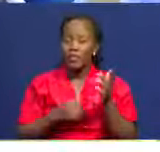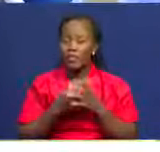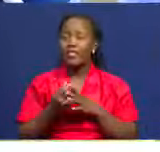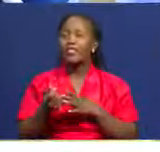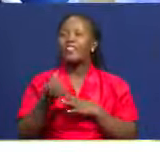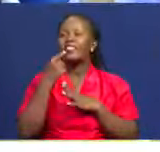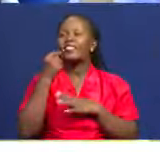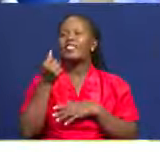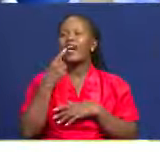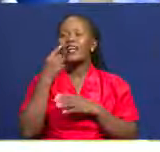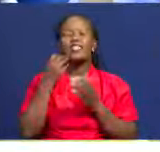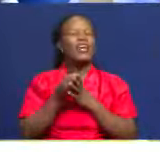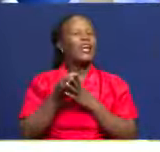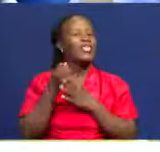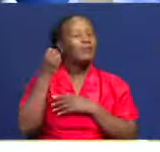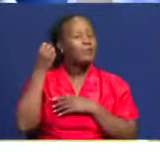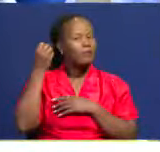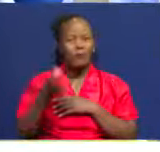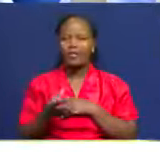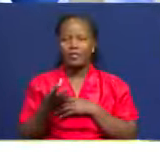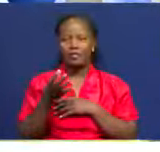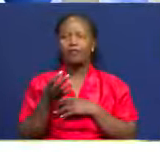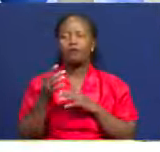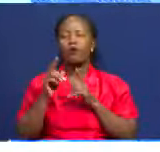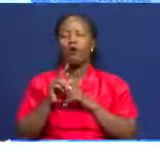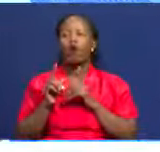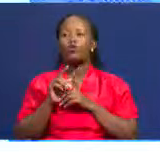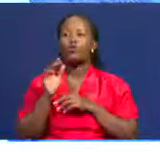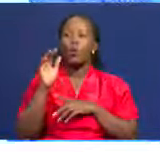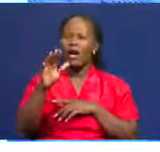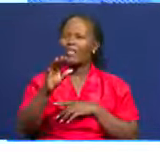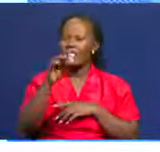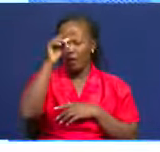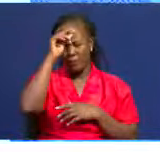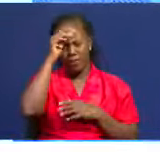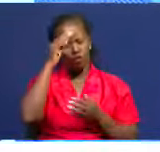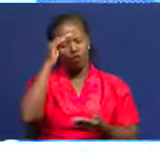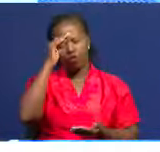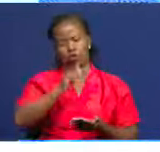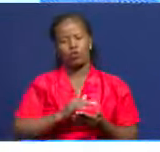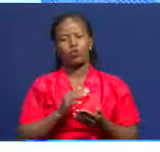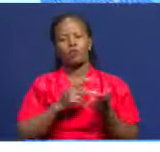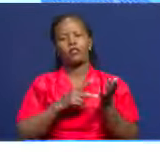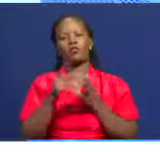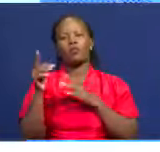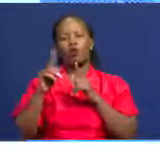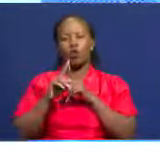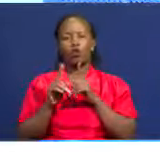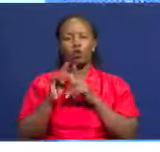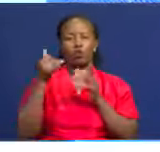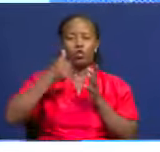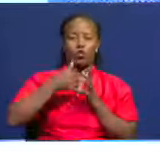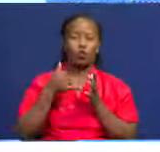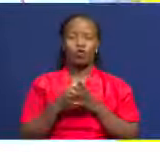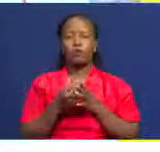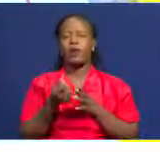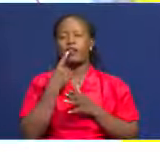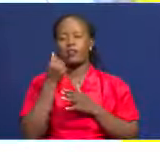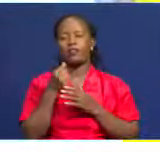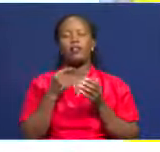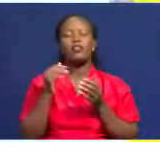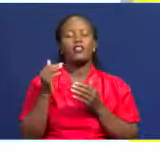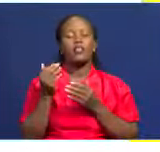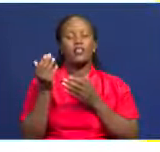is a significant burden and urged the government to reduce prices and include medications in the upcoming health